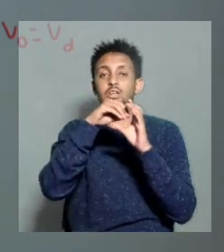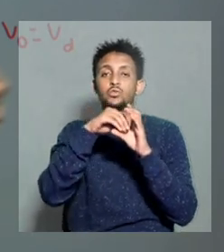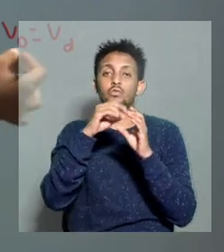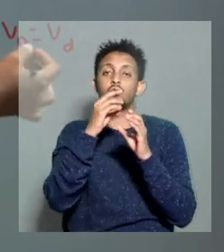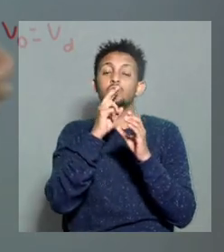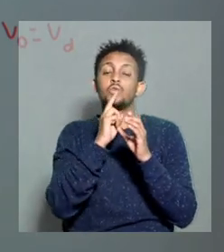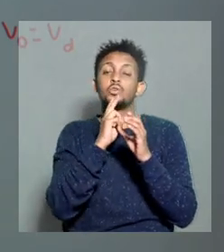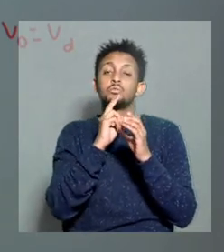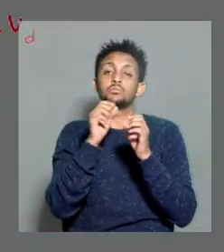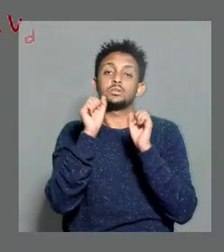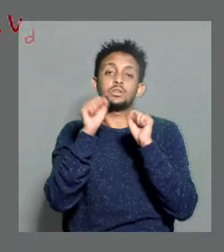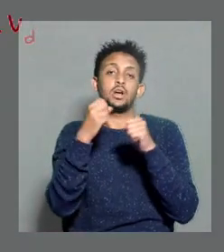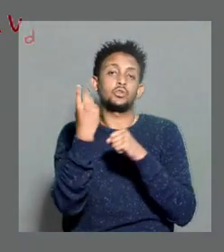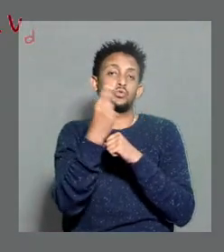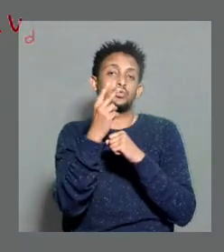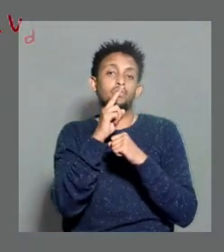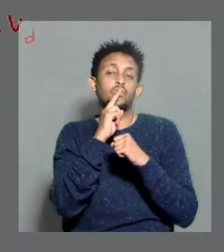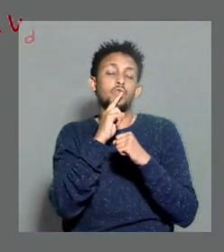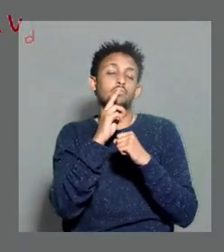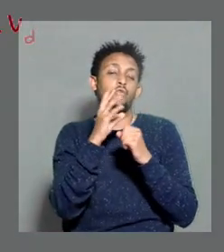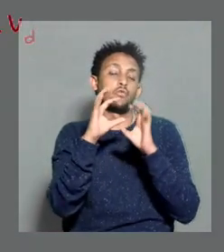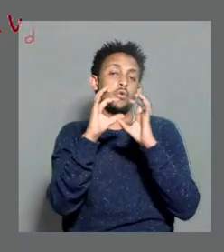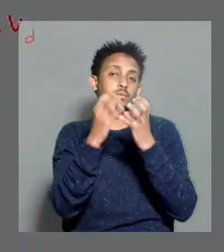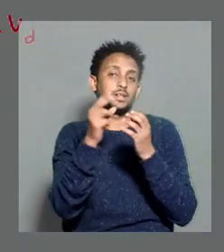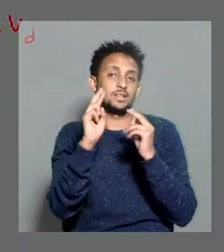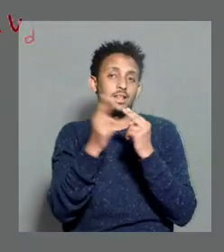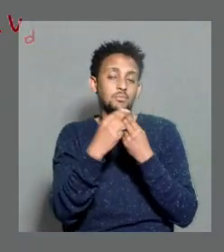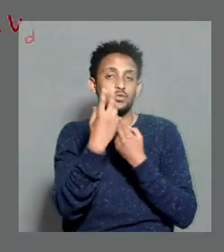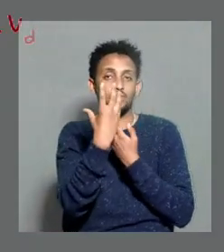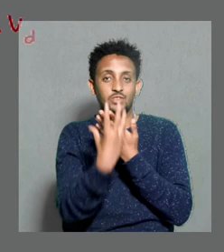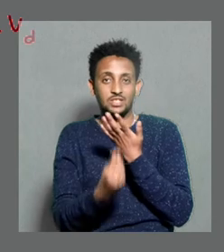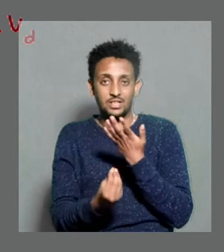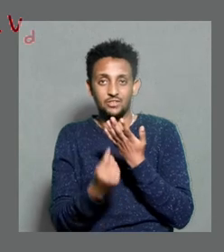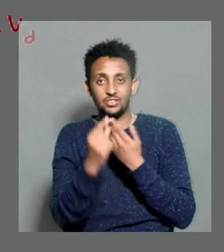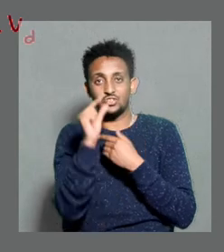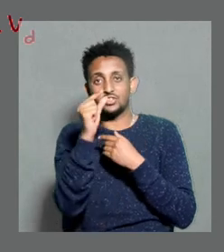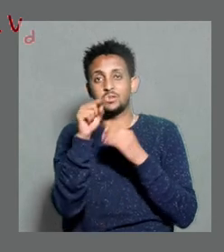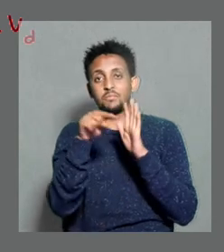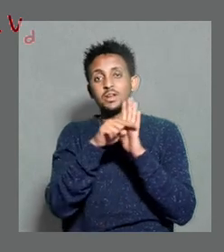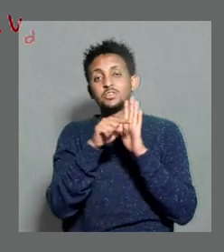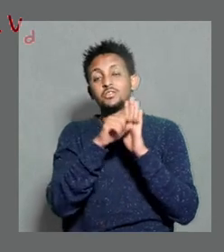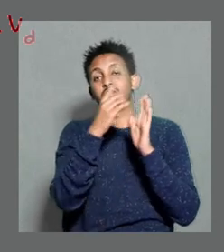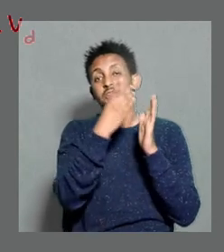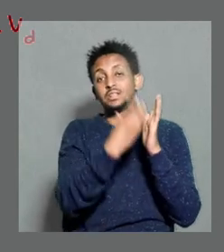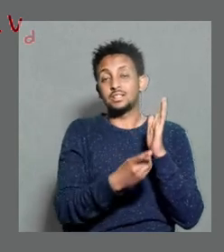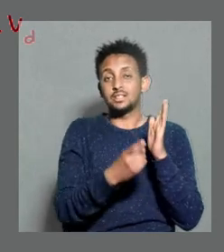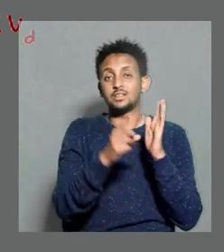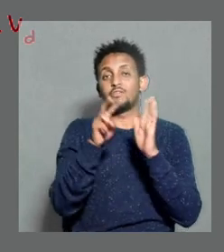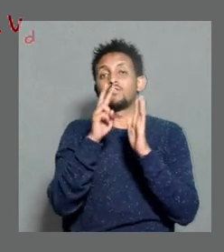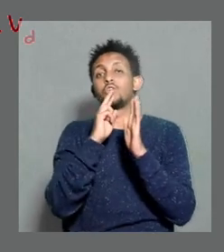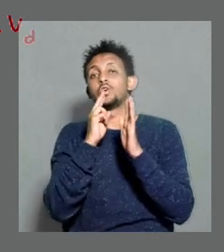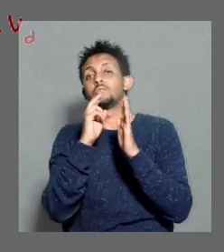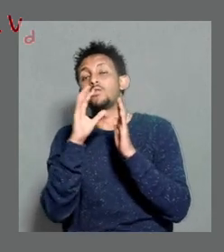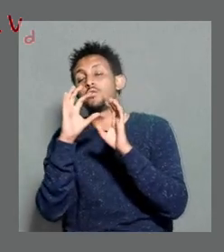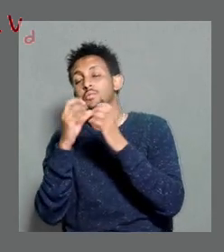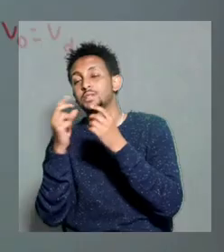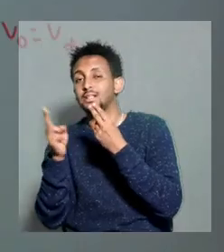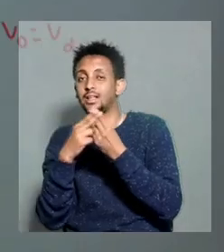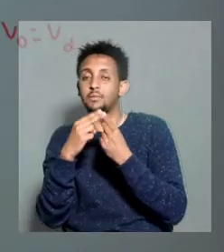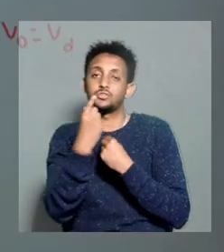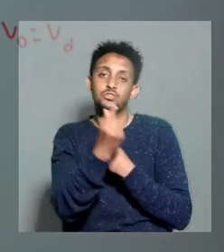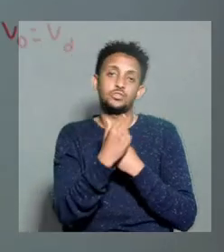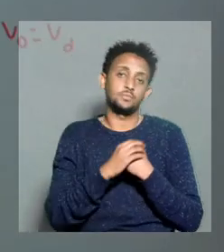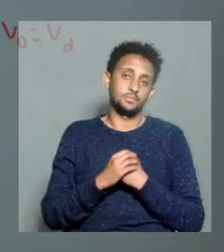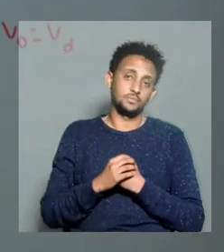of the displaced fluid, you can use volume of the object times gravity g minus density of the object, volume of the object times gravity